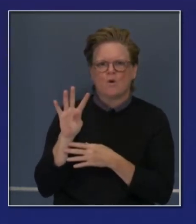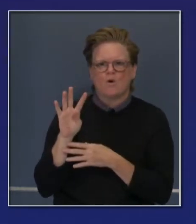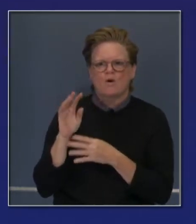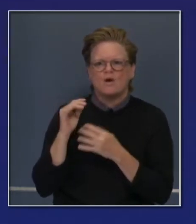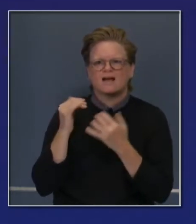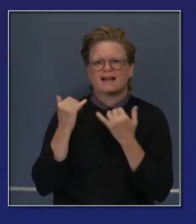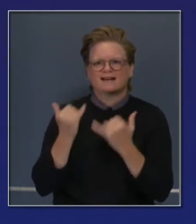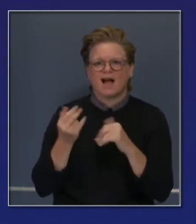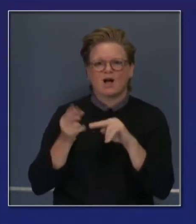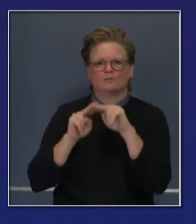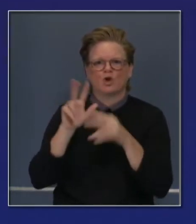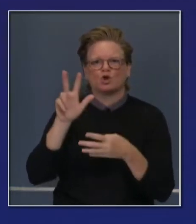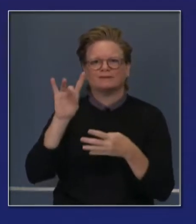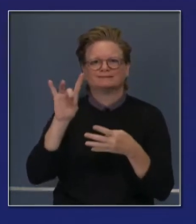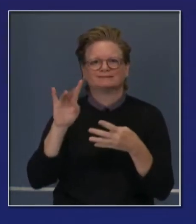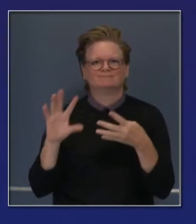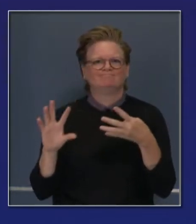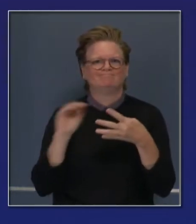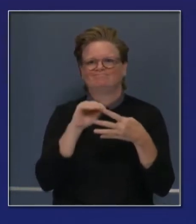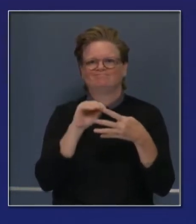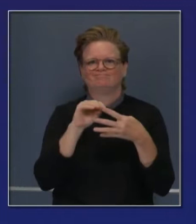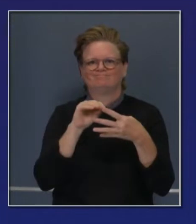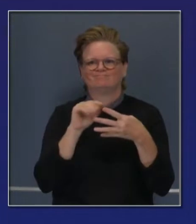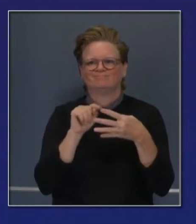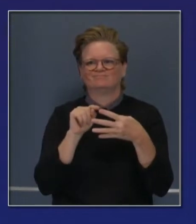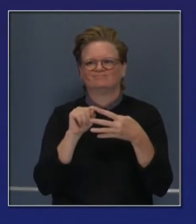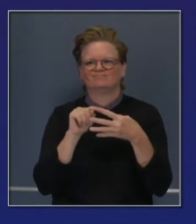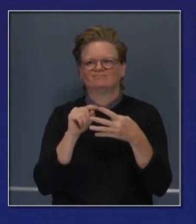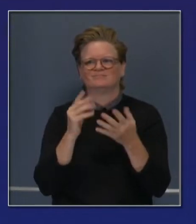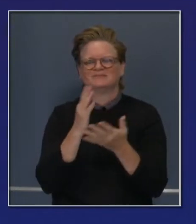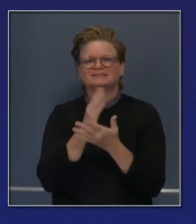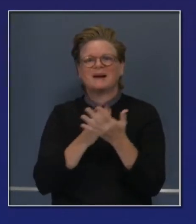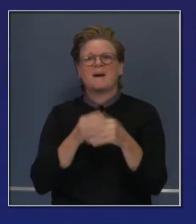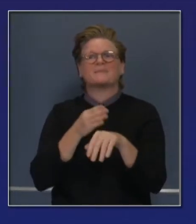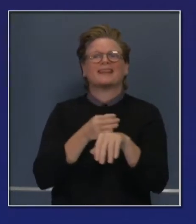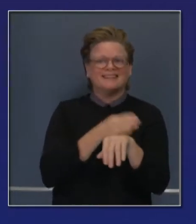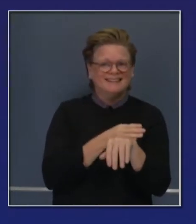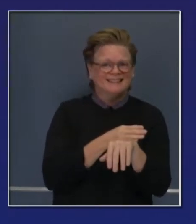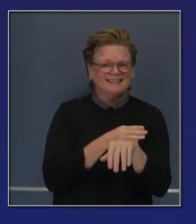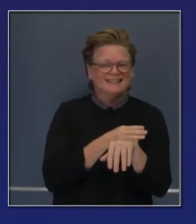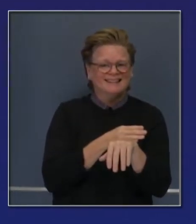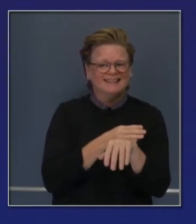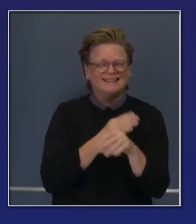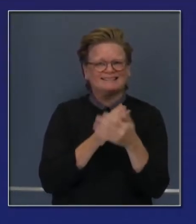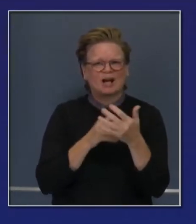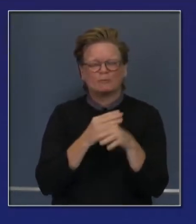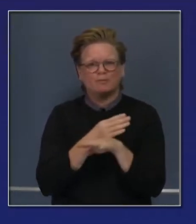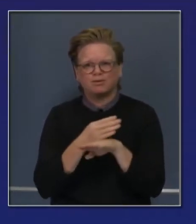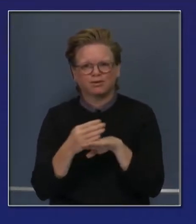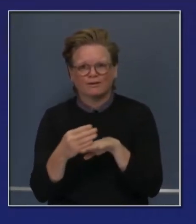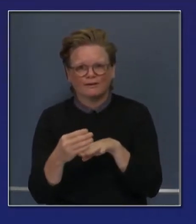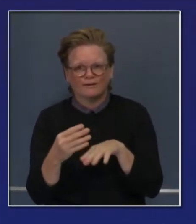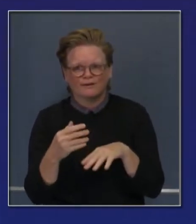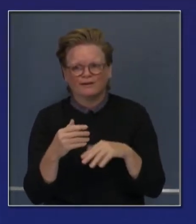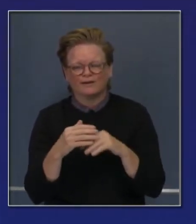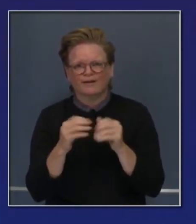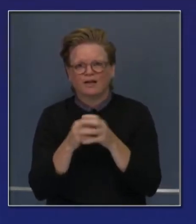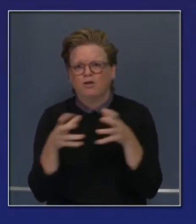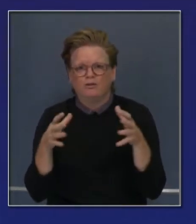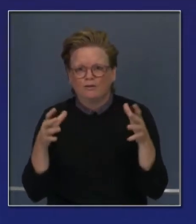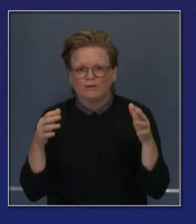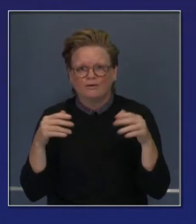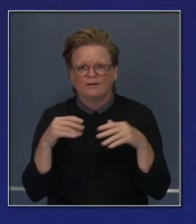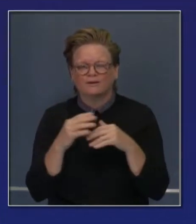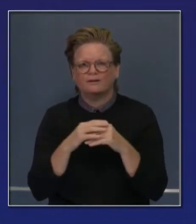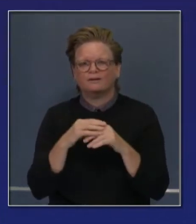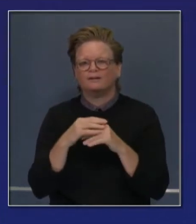list, roughly about the same number of counties. With the new criteria, we capture a few counties that were just coming off. They're likely to come out very,